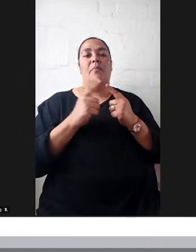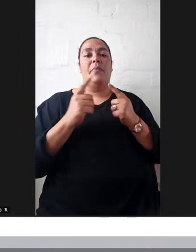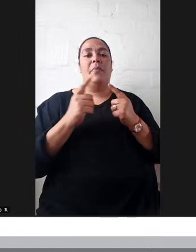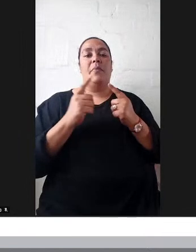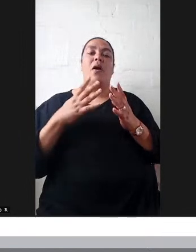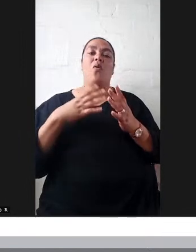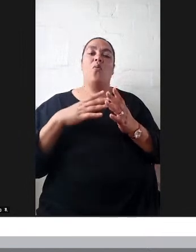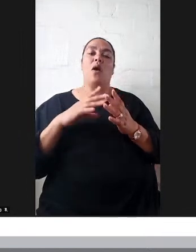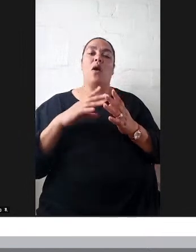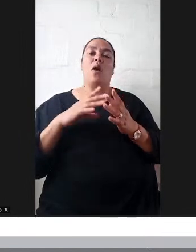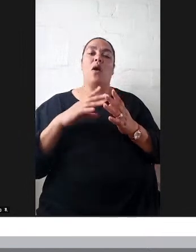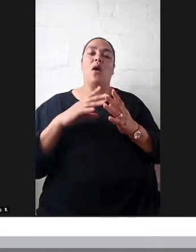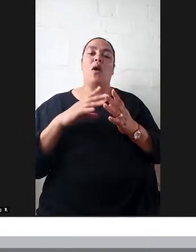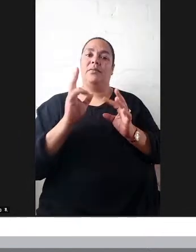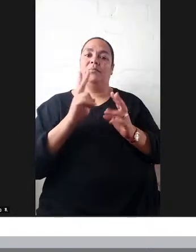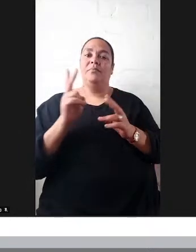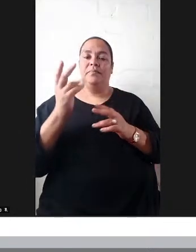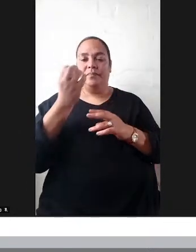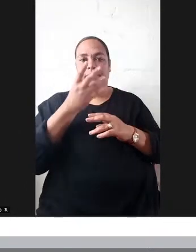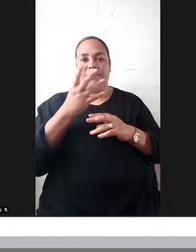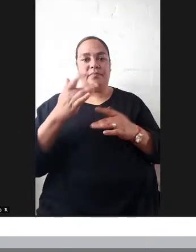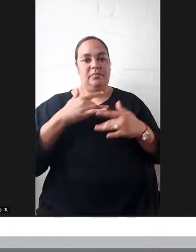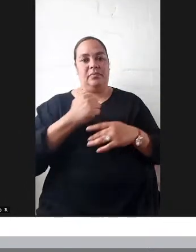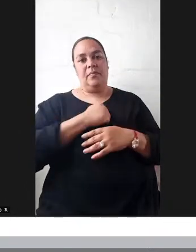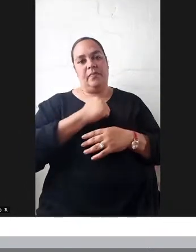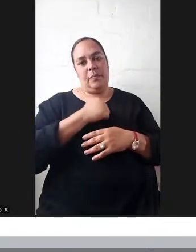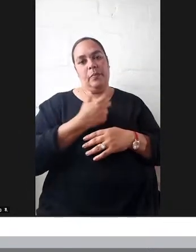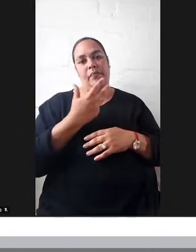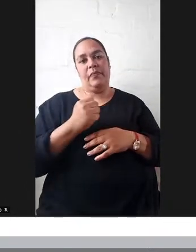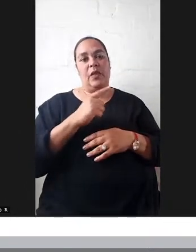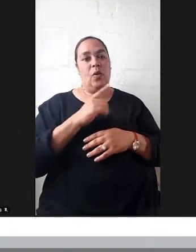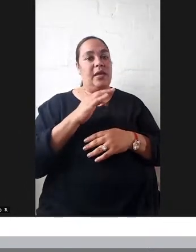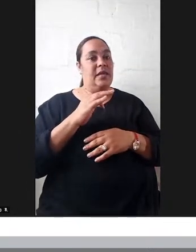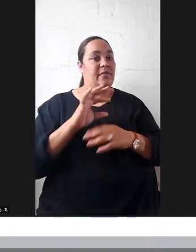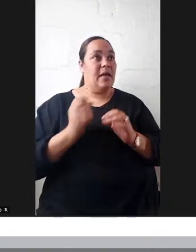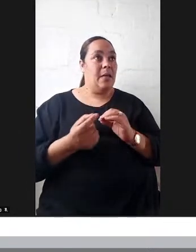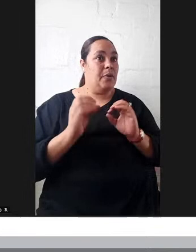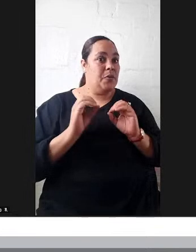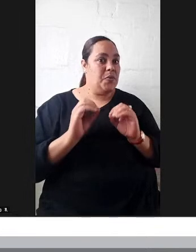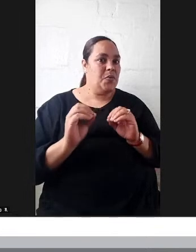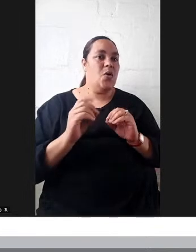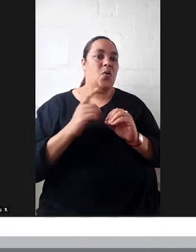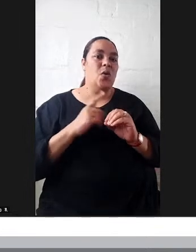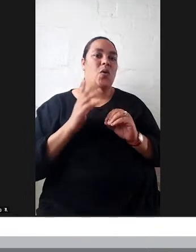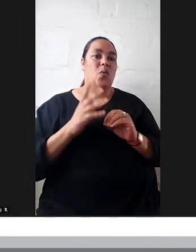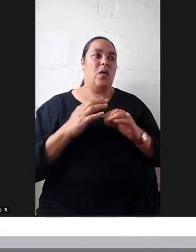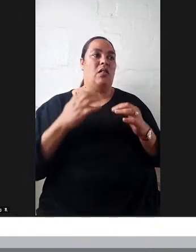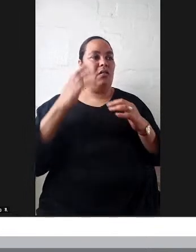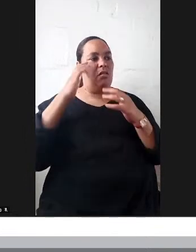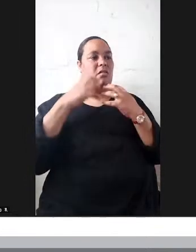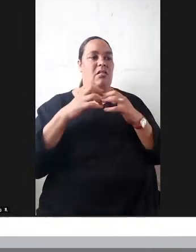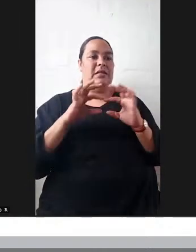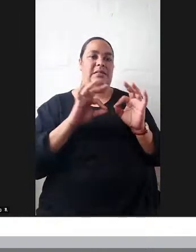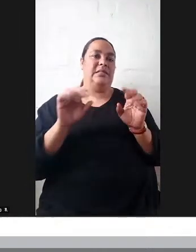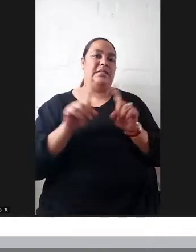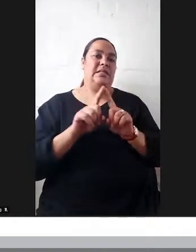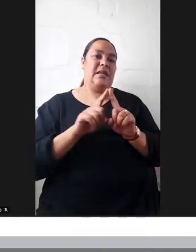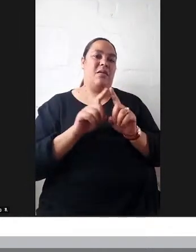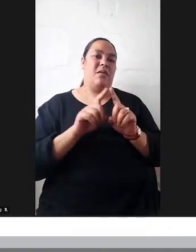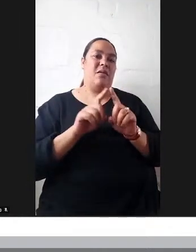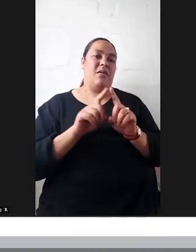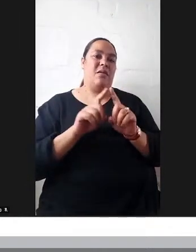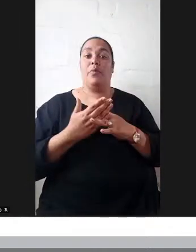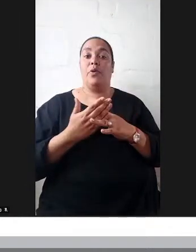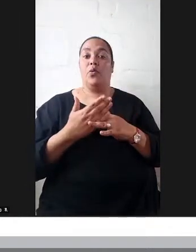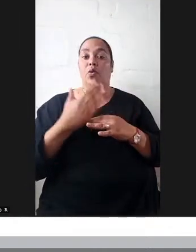register my concern, because if nothing happens, we're always going to be sitting with this dilemma between what